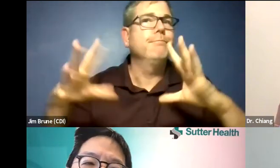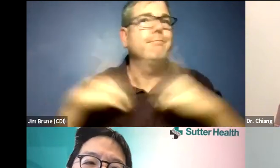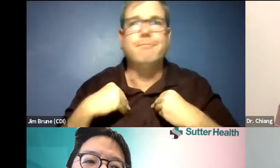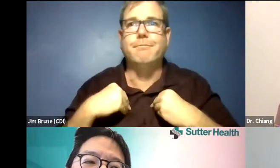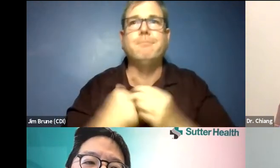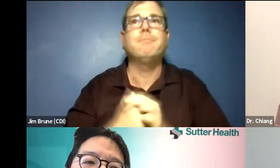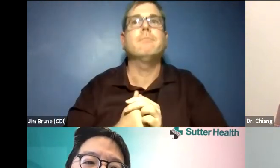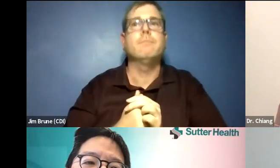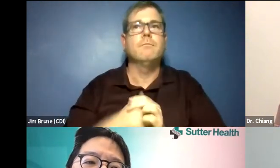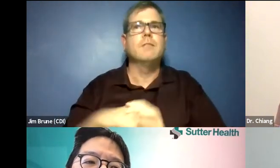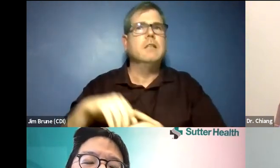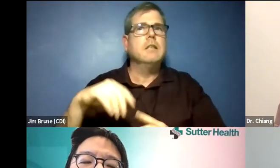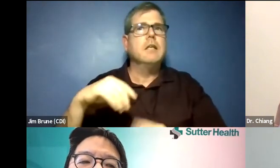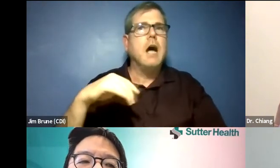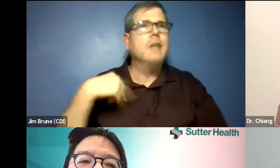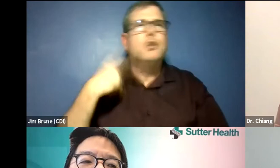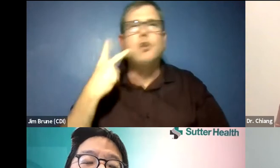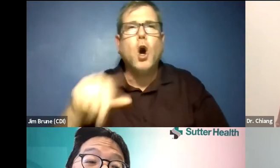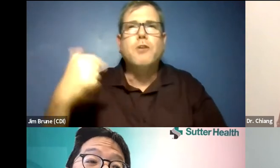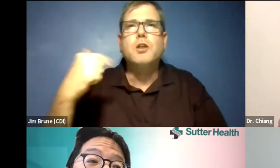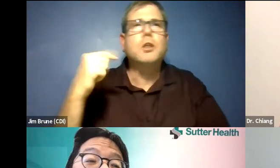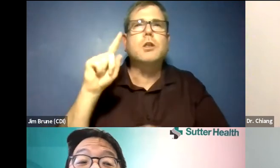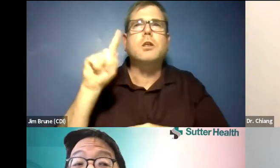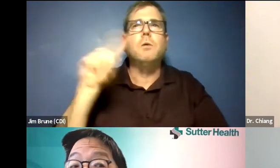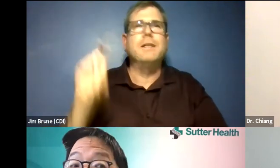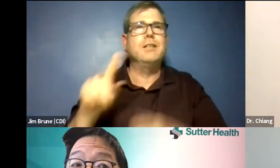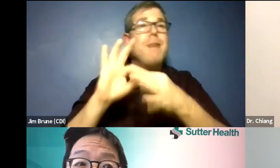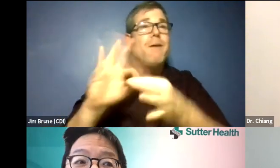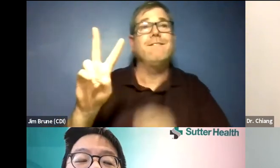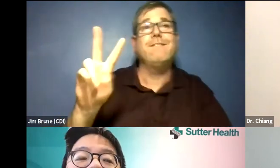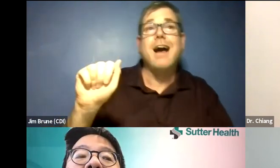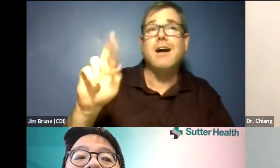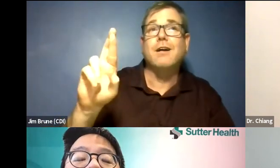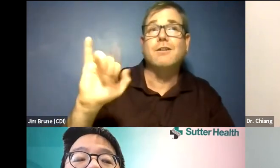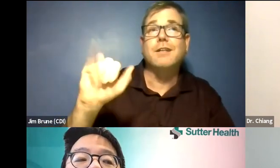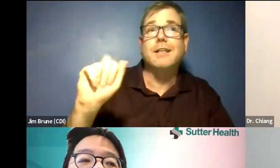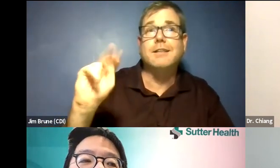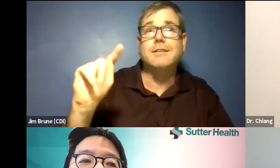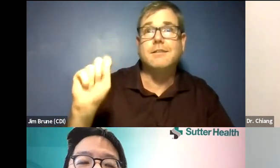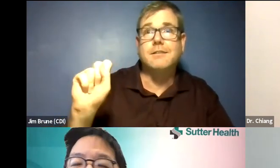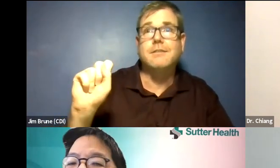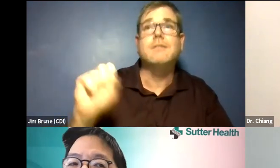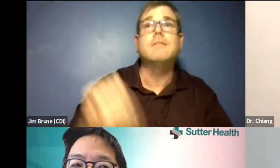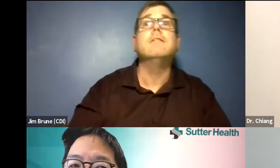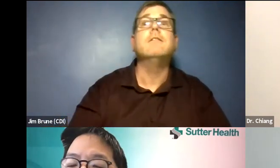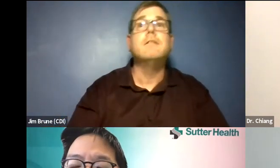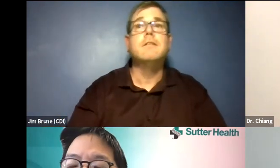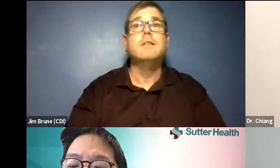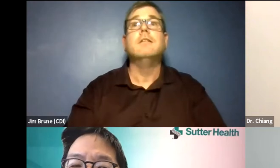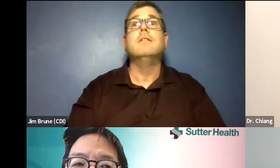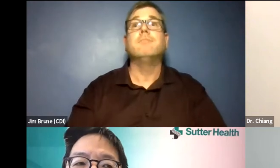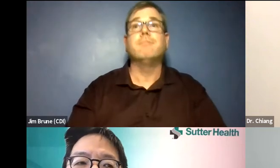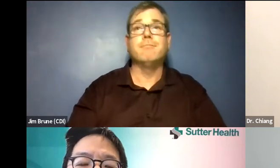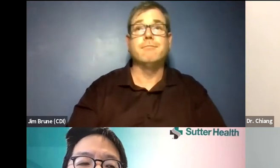typed in about variants. And simply right now, the virus does change. This is what